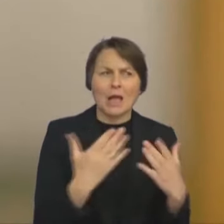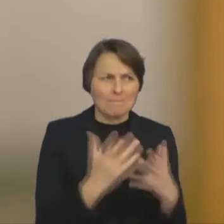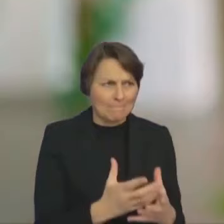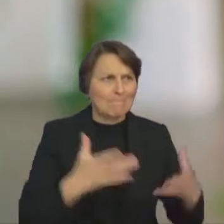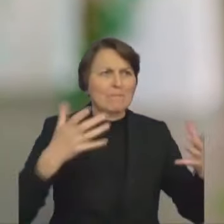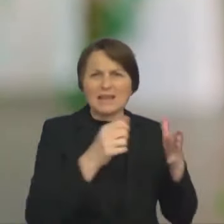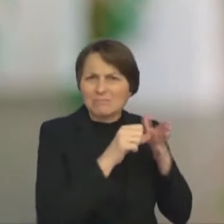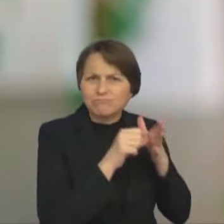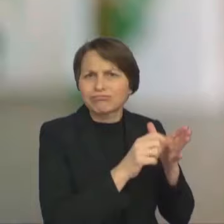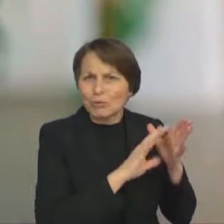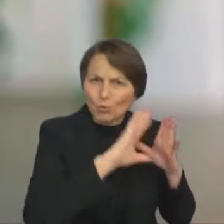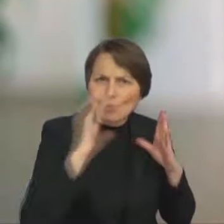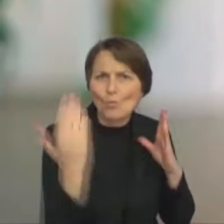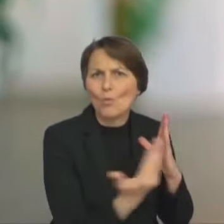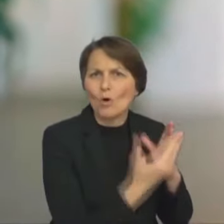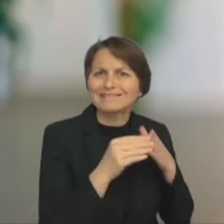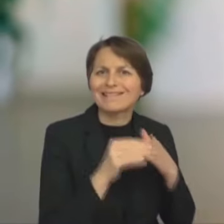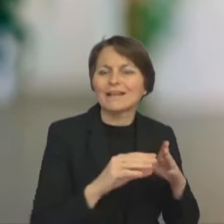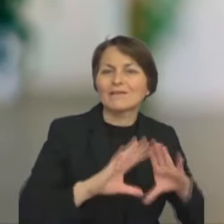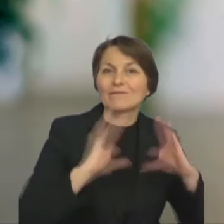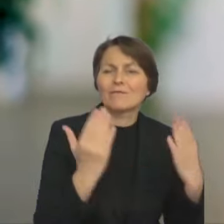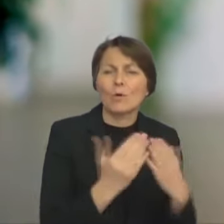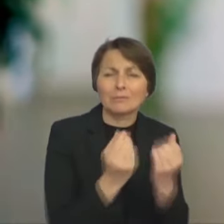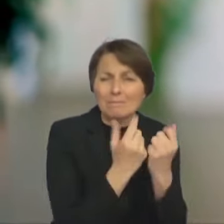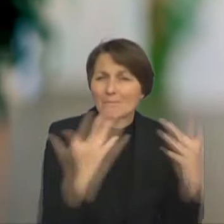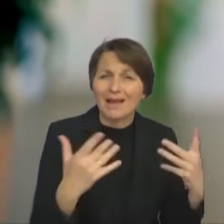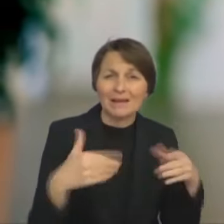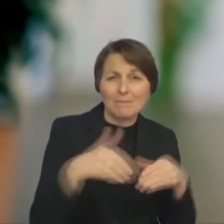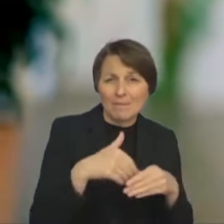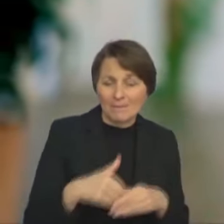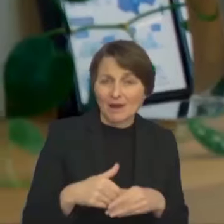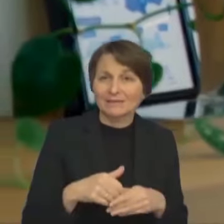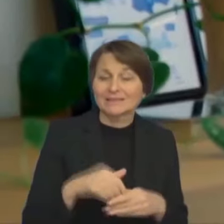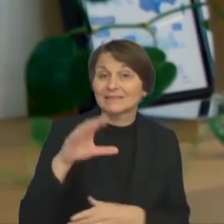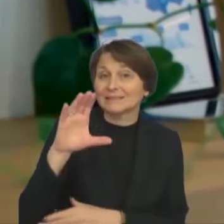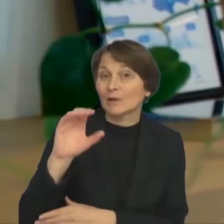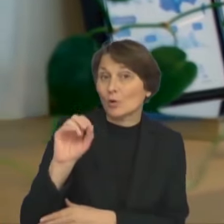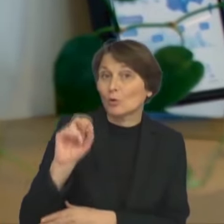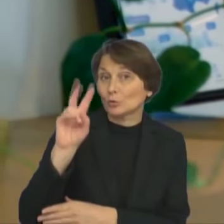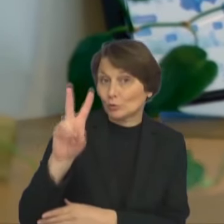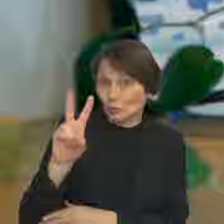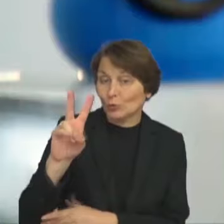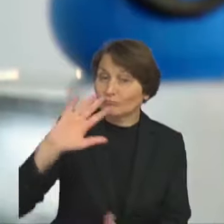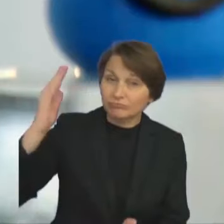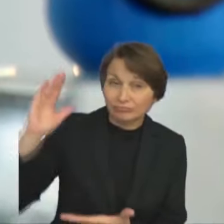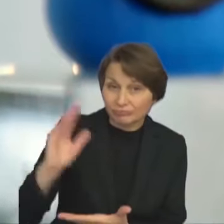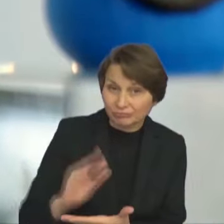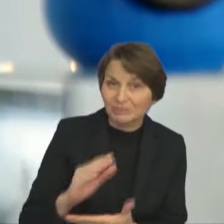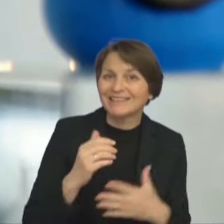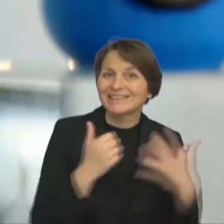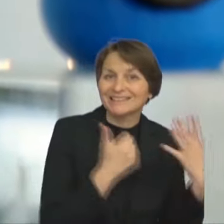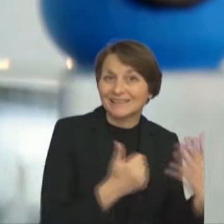of 90 million members in 22 countries. CO2 saving of 1.65 million tons per year. It's more responsible and shared